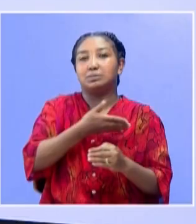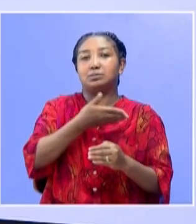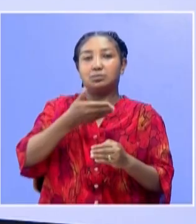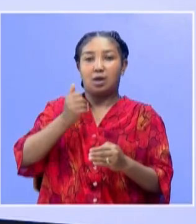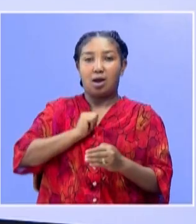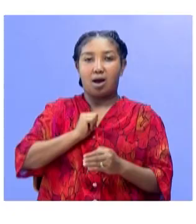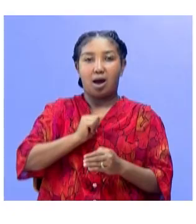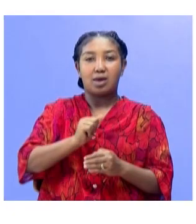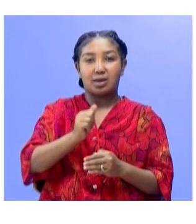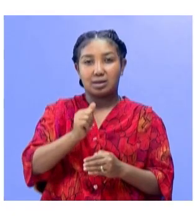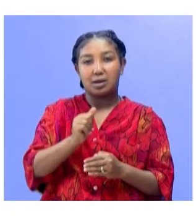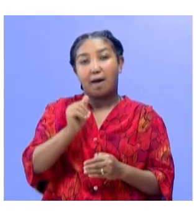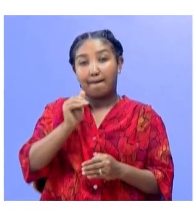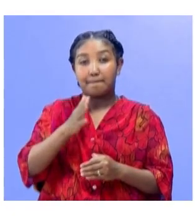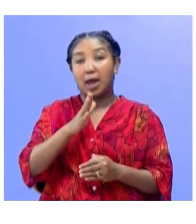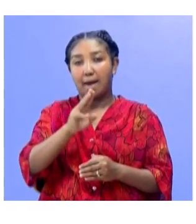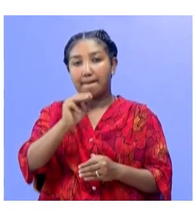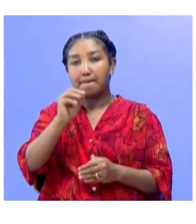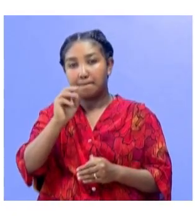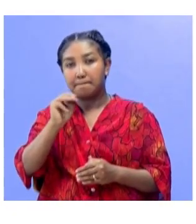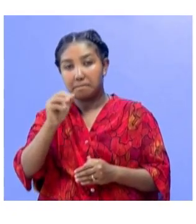say Ayele may.